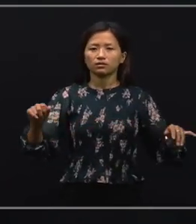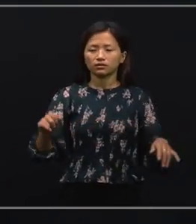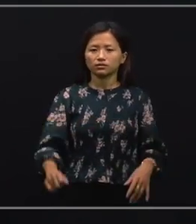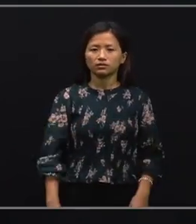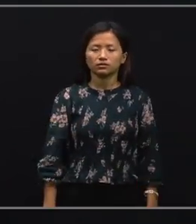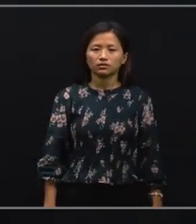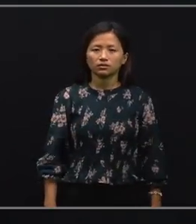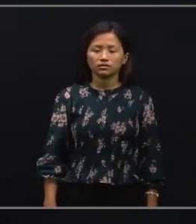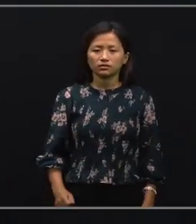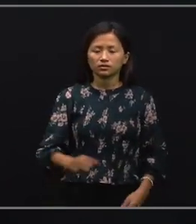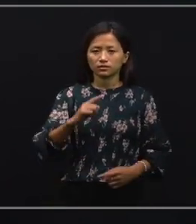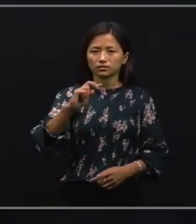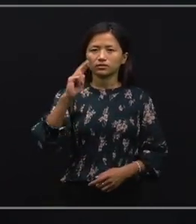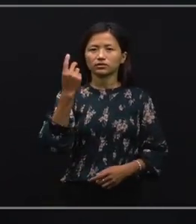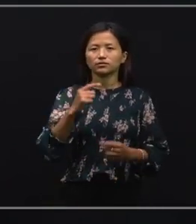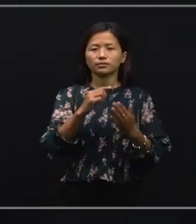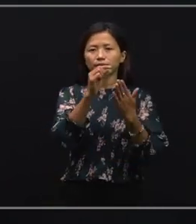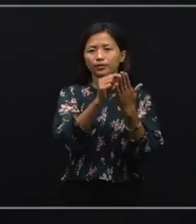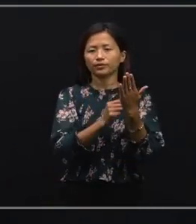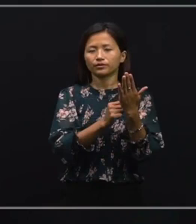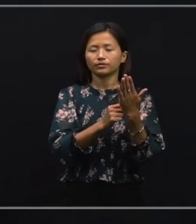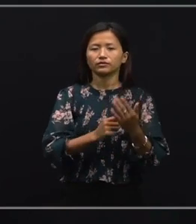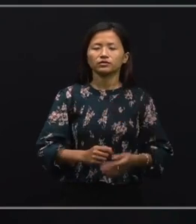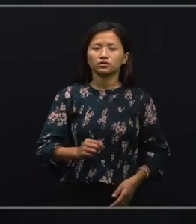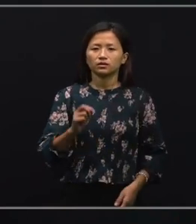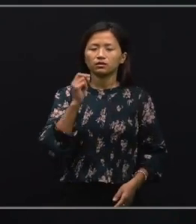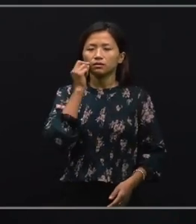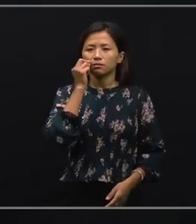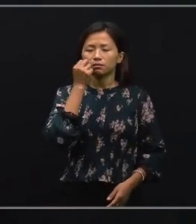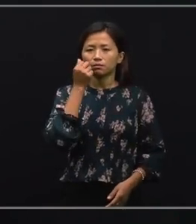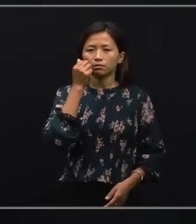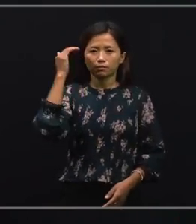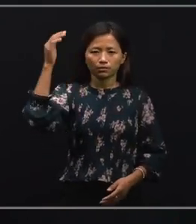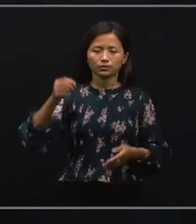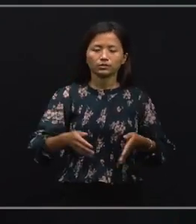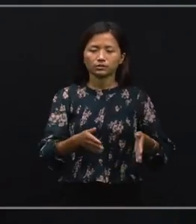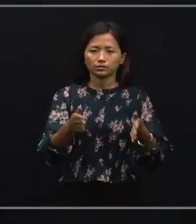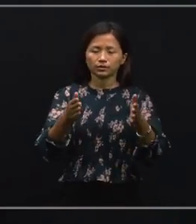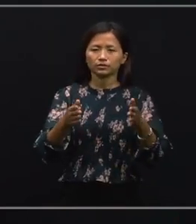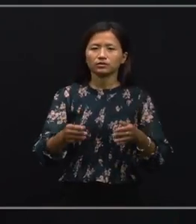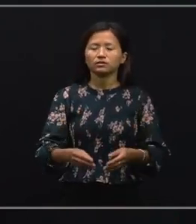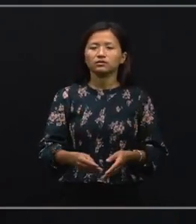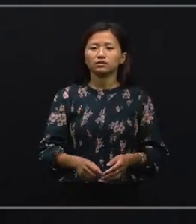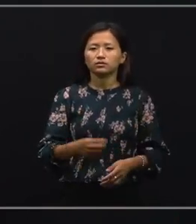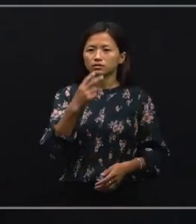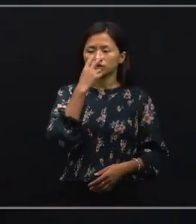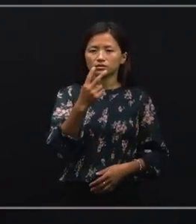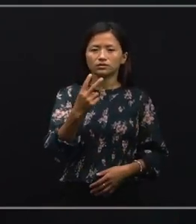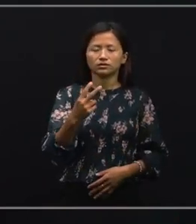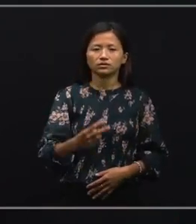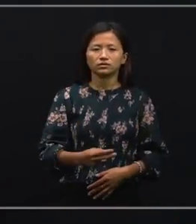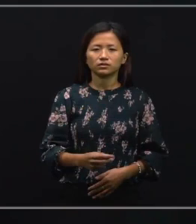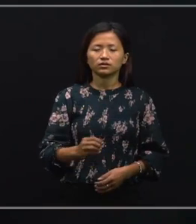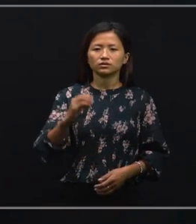And you will see that in the second paragraph, the boatman even wants to know why they were in such a hurry. And we will